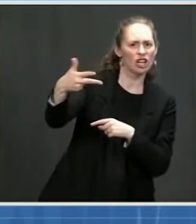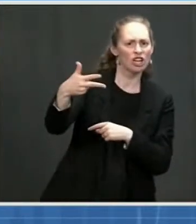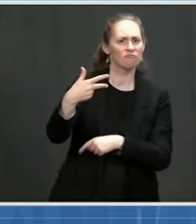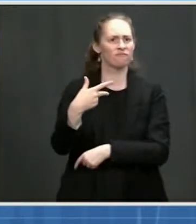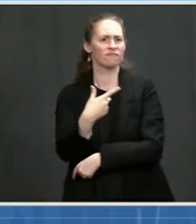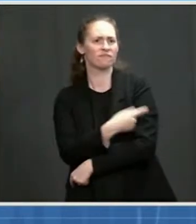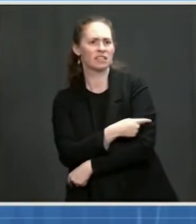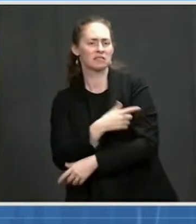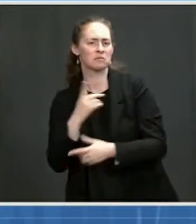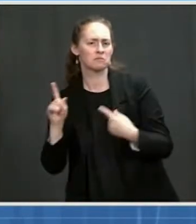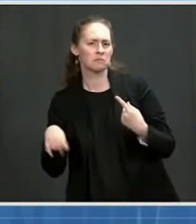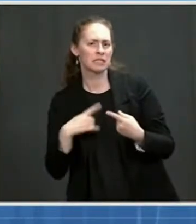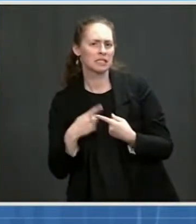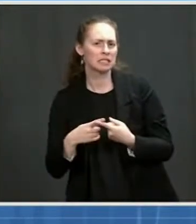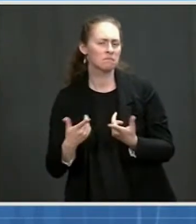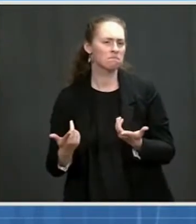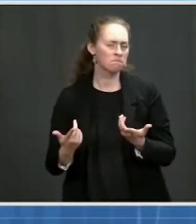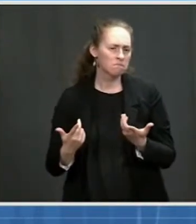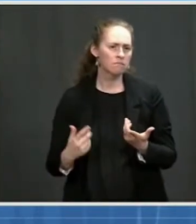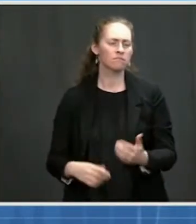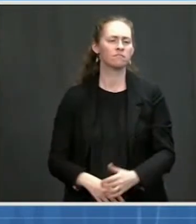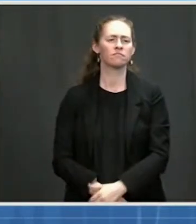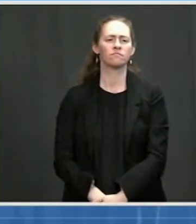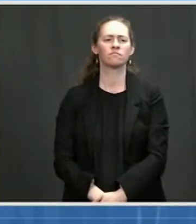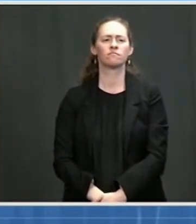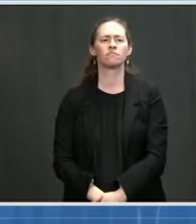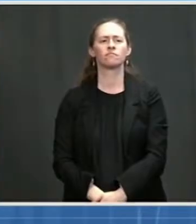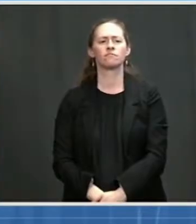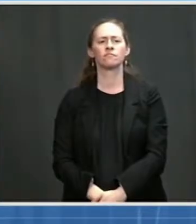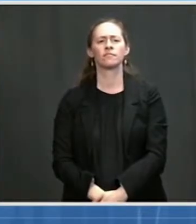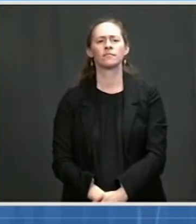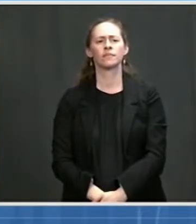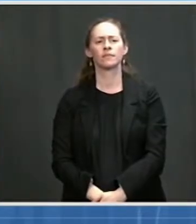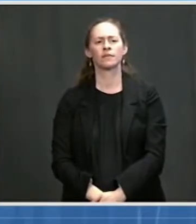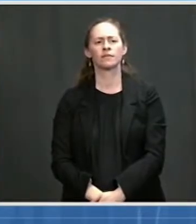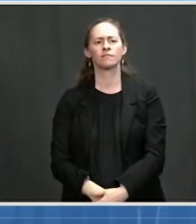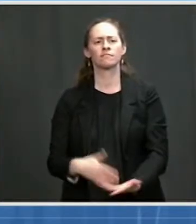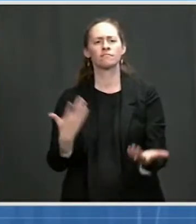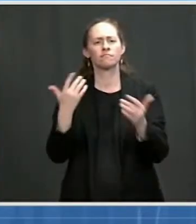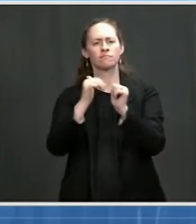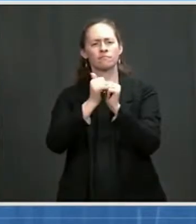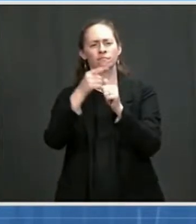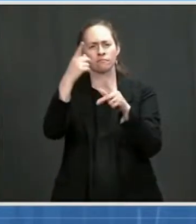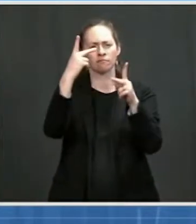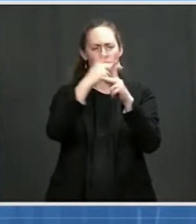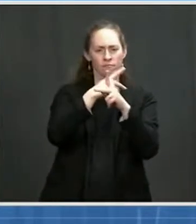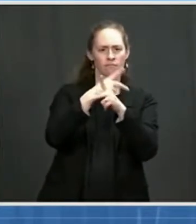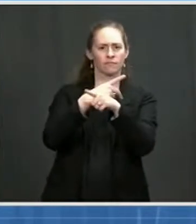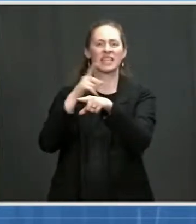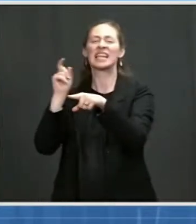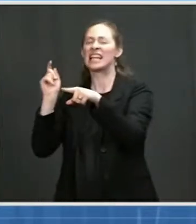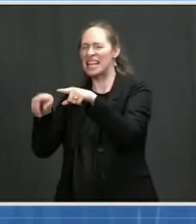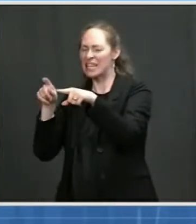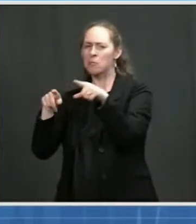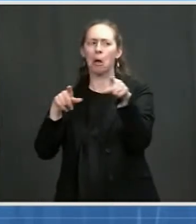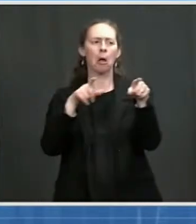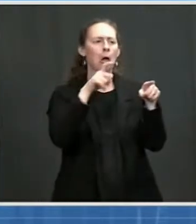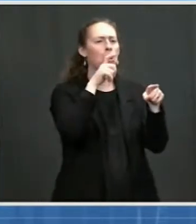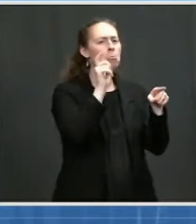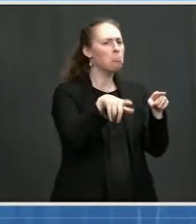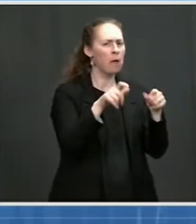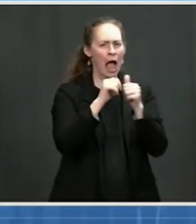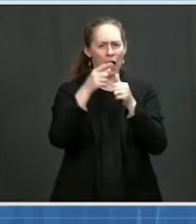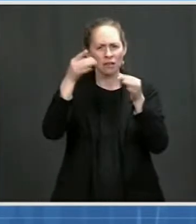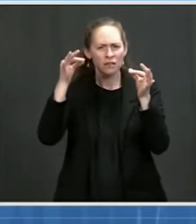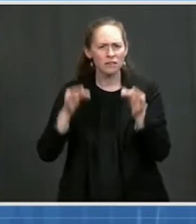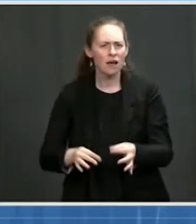like to coming to that decision about whether or not we're going to need a booster? So the president's committed that we will